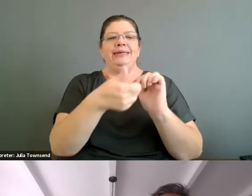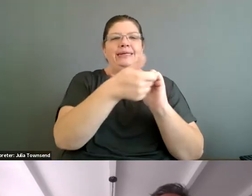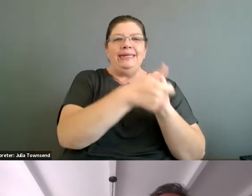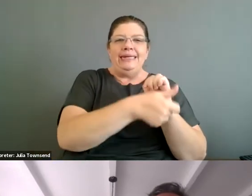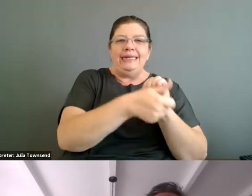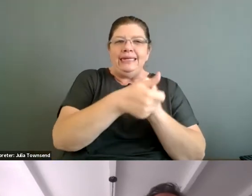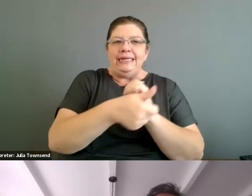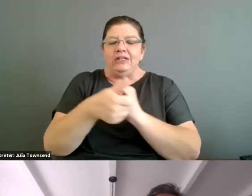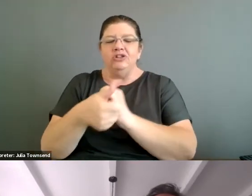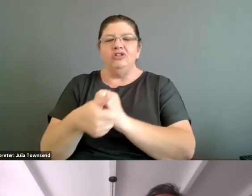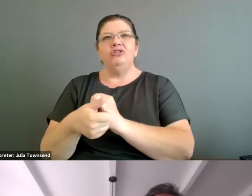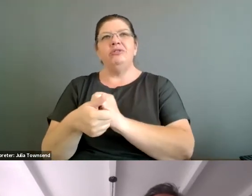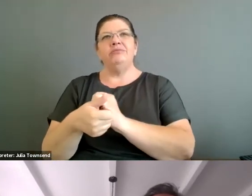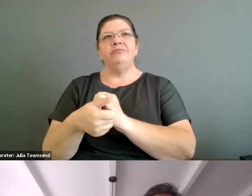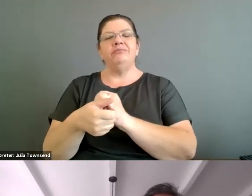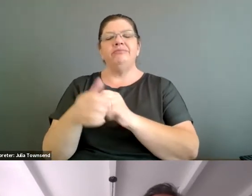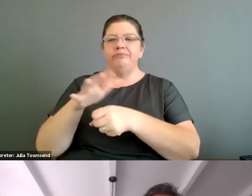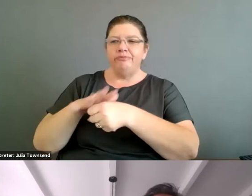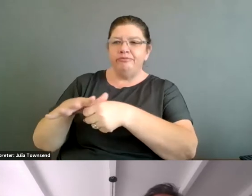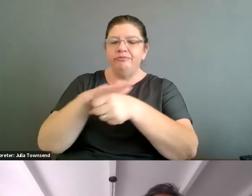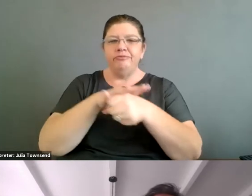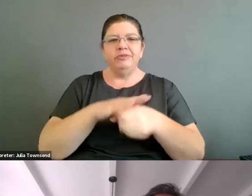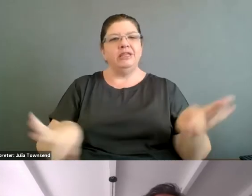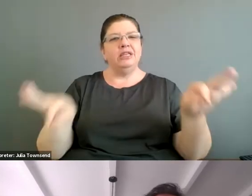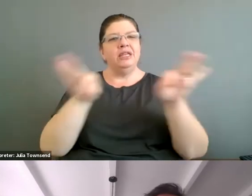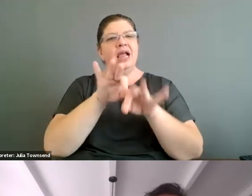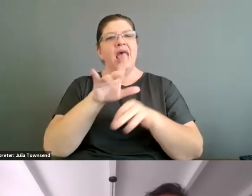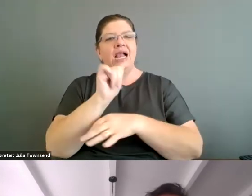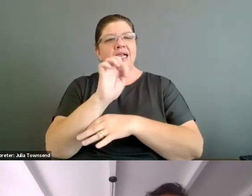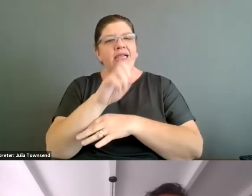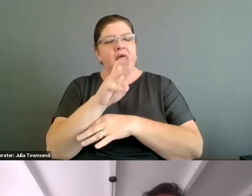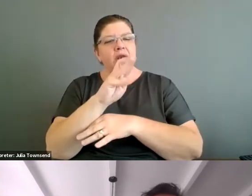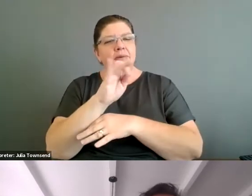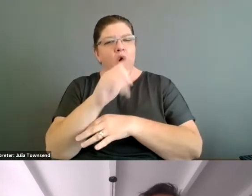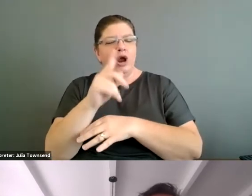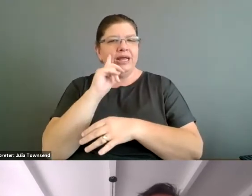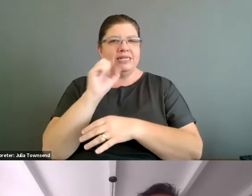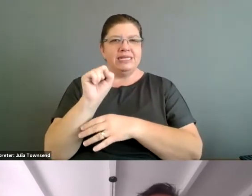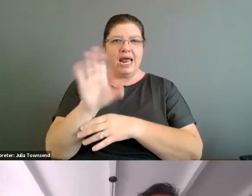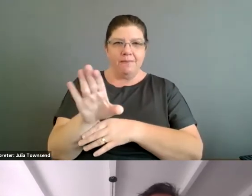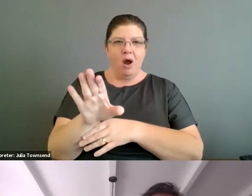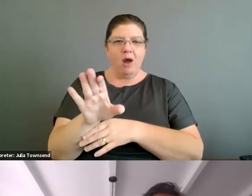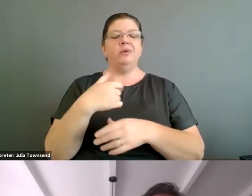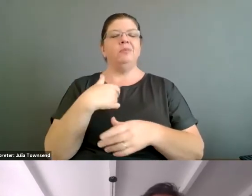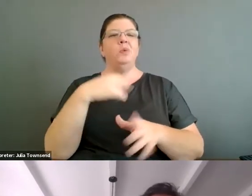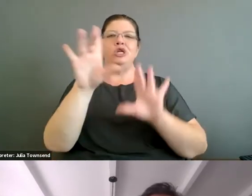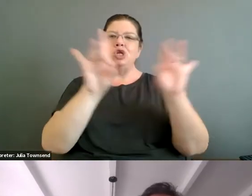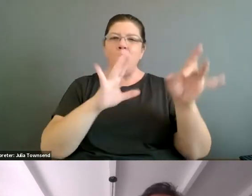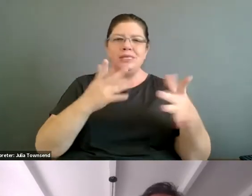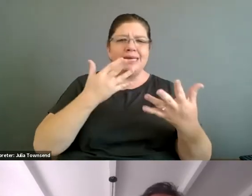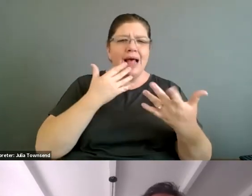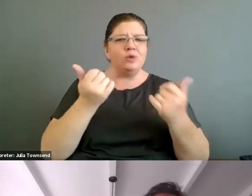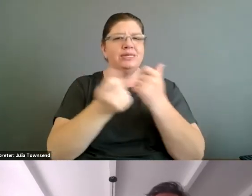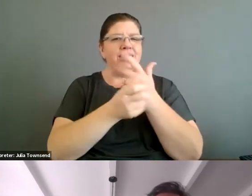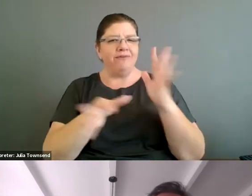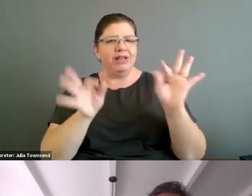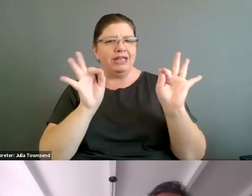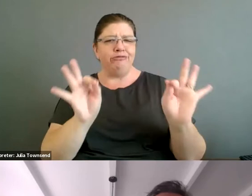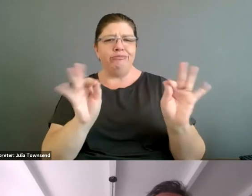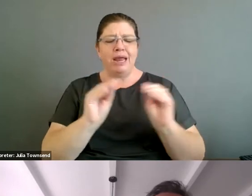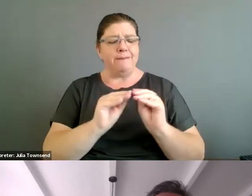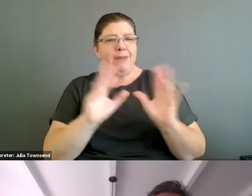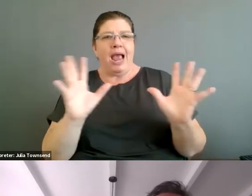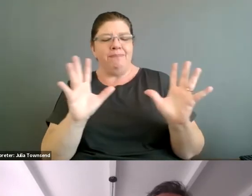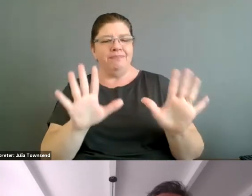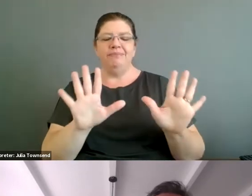major landmark that we have in Santa Barbara, and we chose the colors and everything, made it pop. So